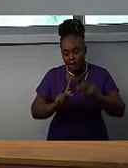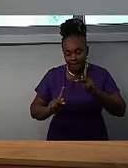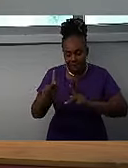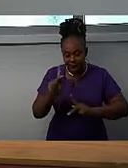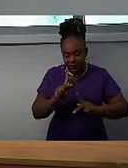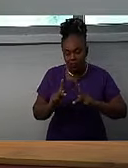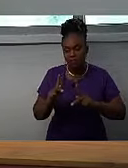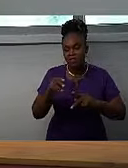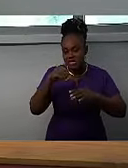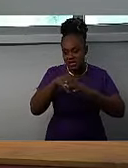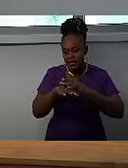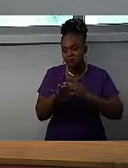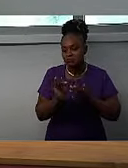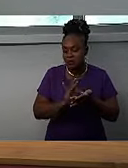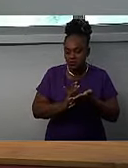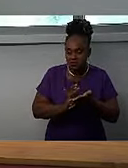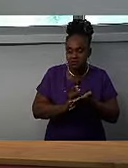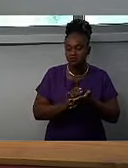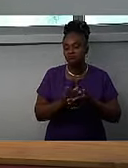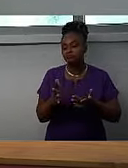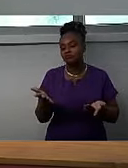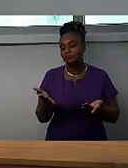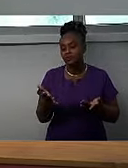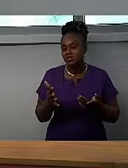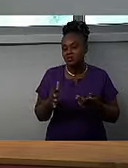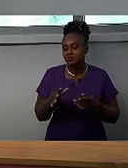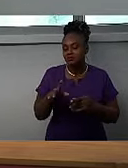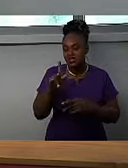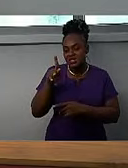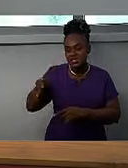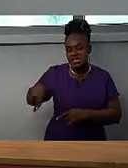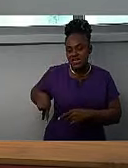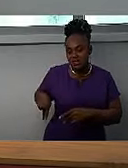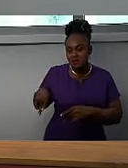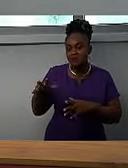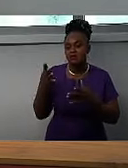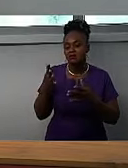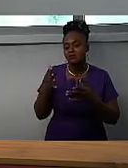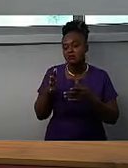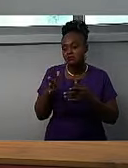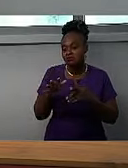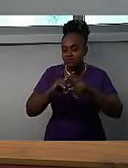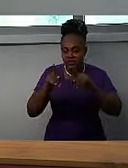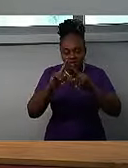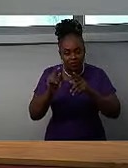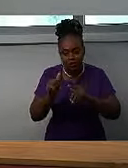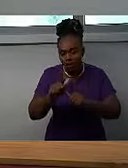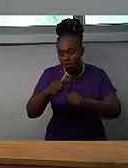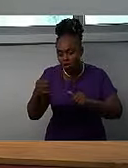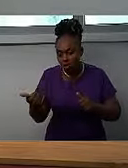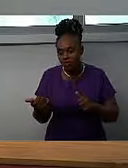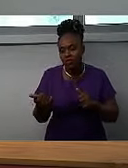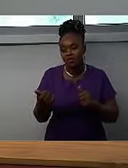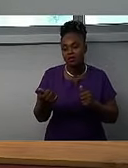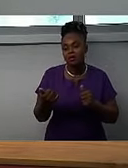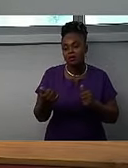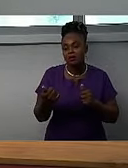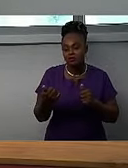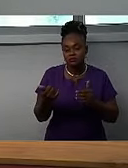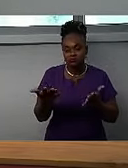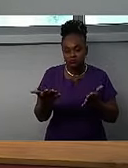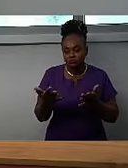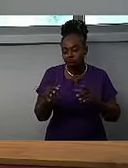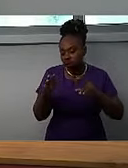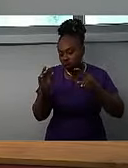the commencement of hemodialysis and peritoneal dialysis services at the General Hospital.